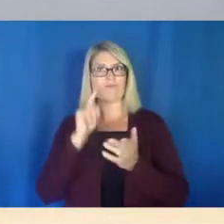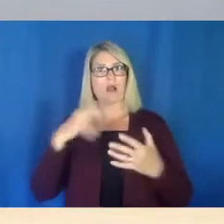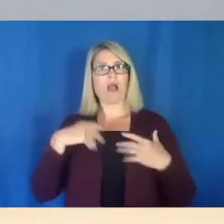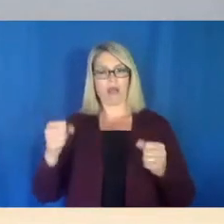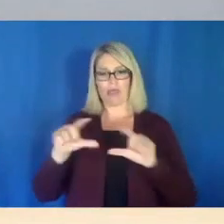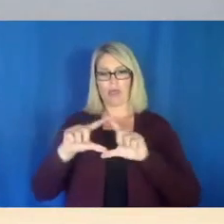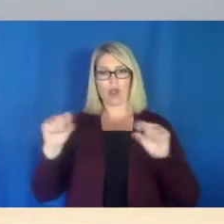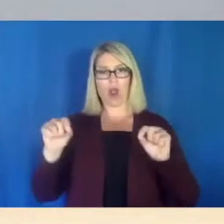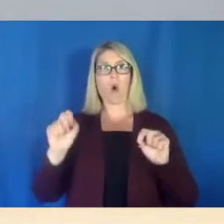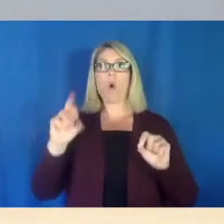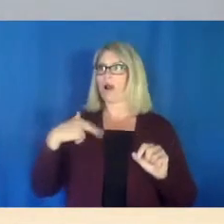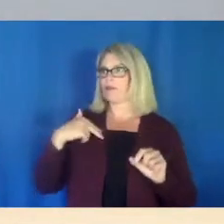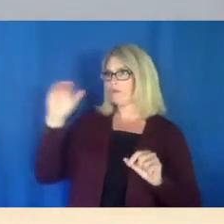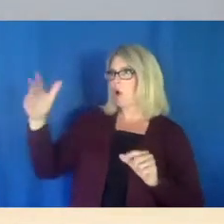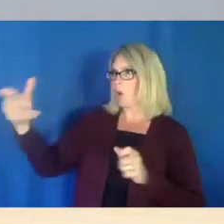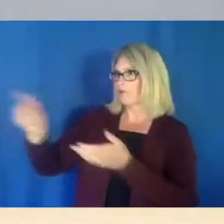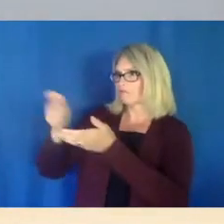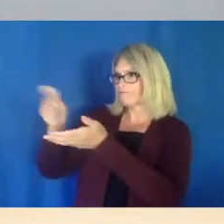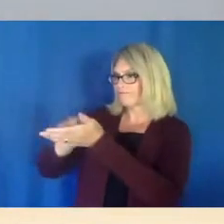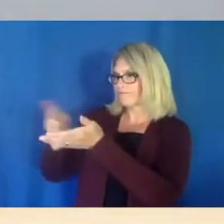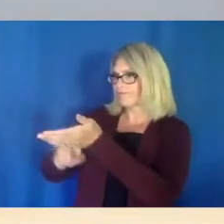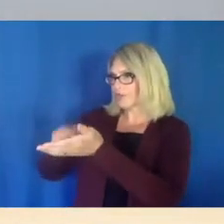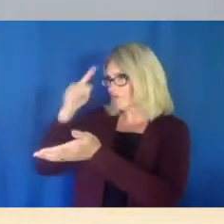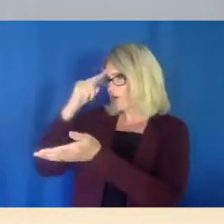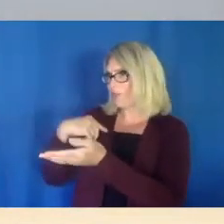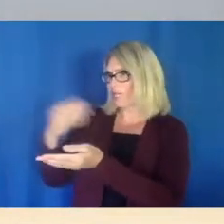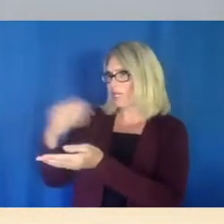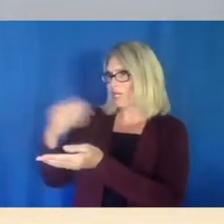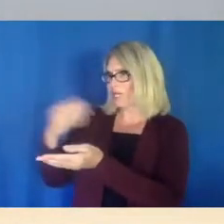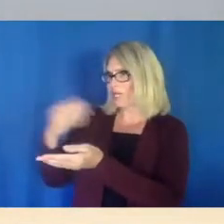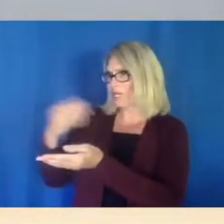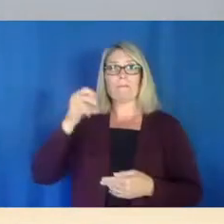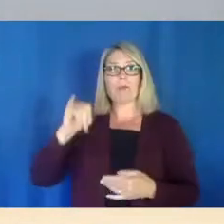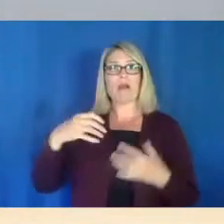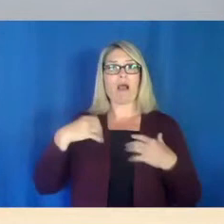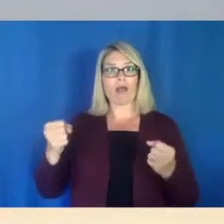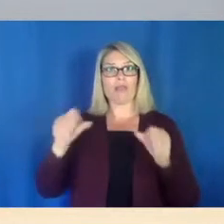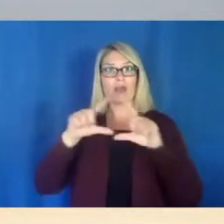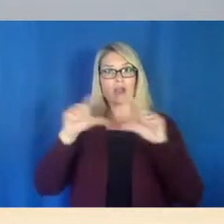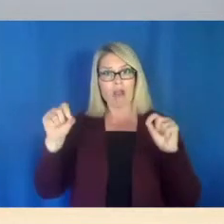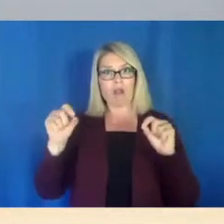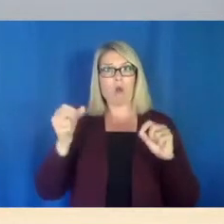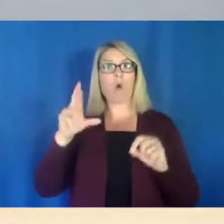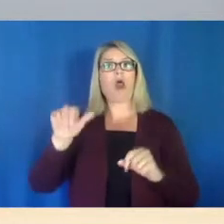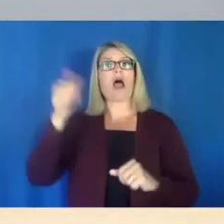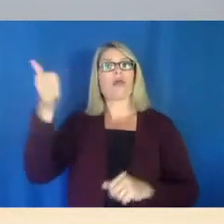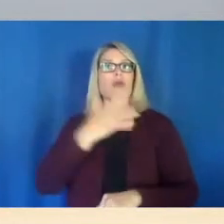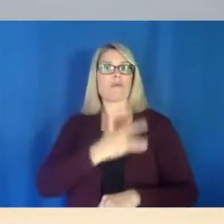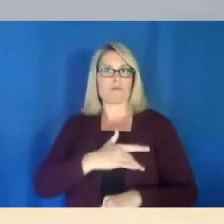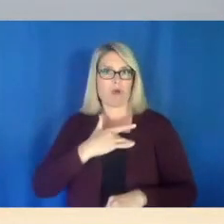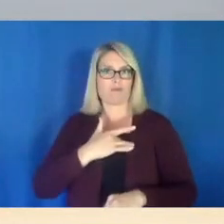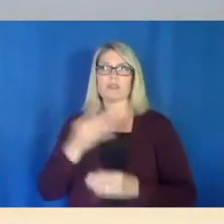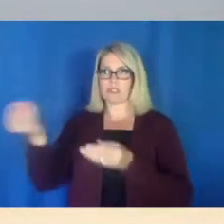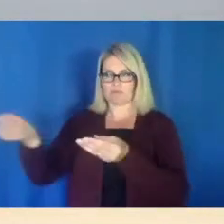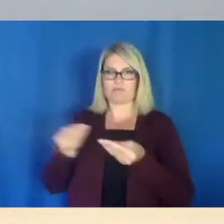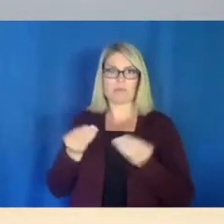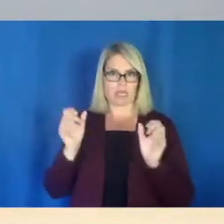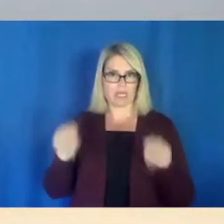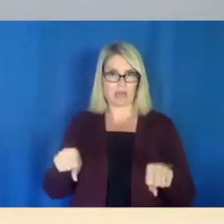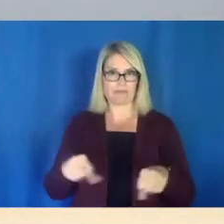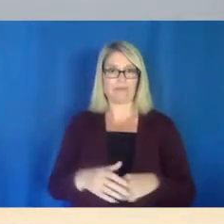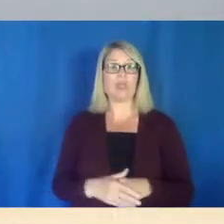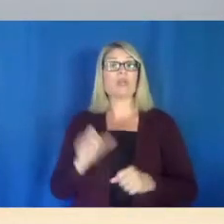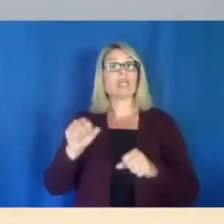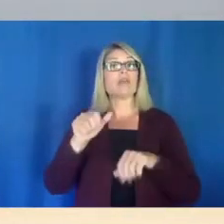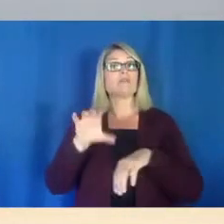time of vaccination, either a PEI health card or one from another province. Updated vaccine records are available